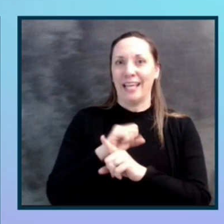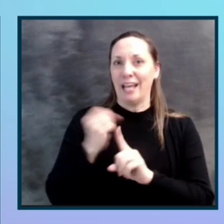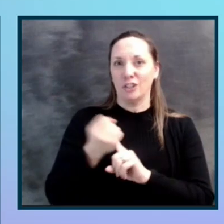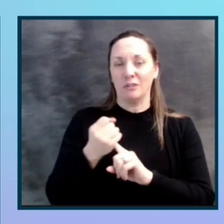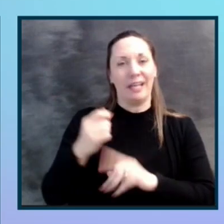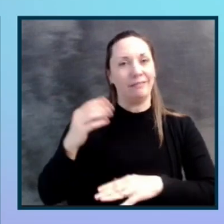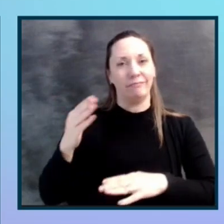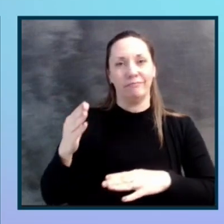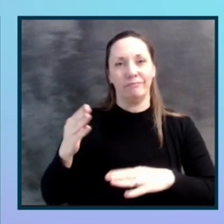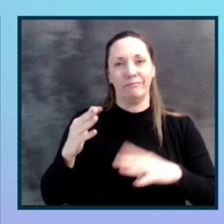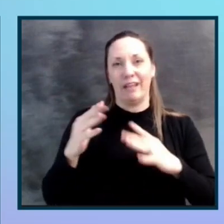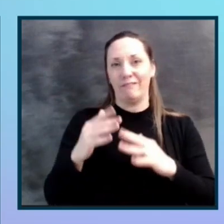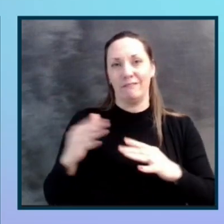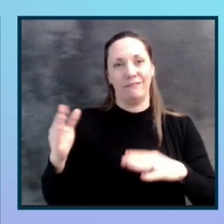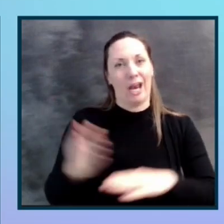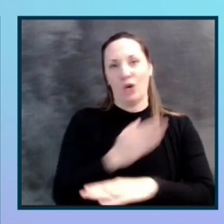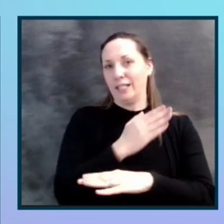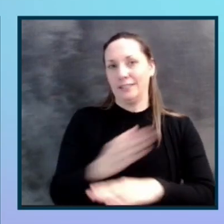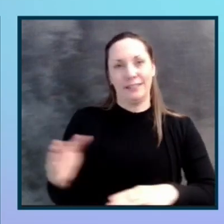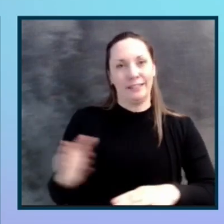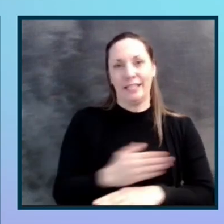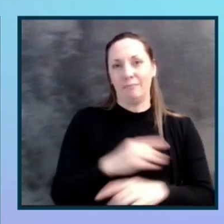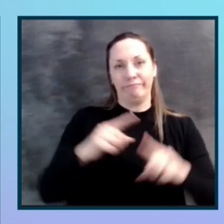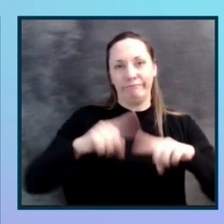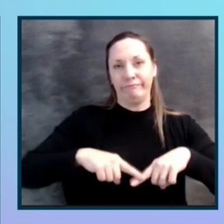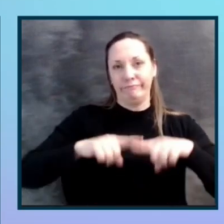varies. Yeah.